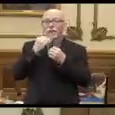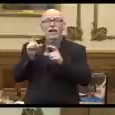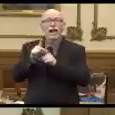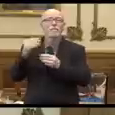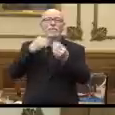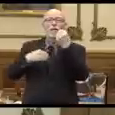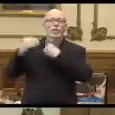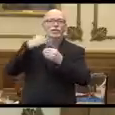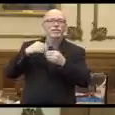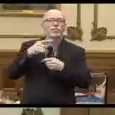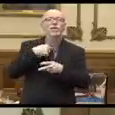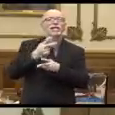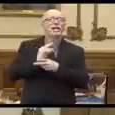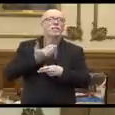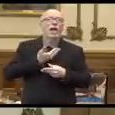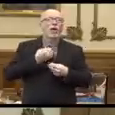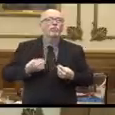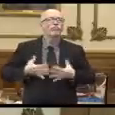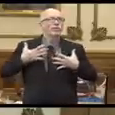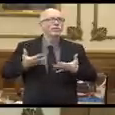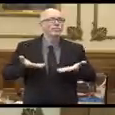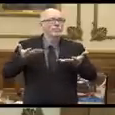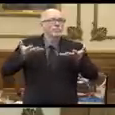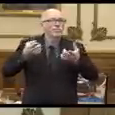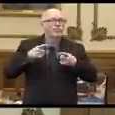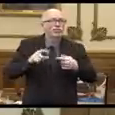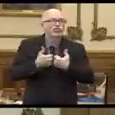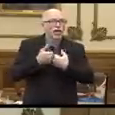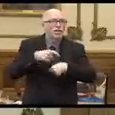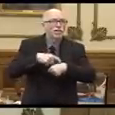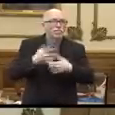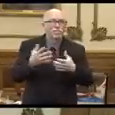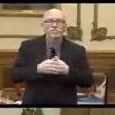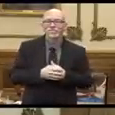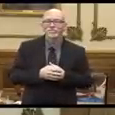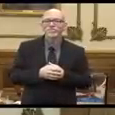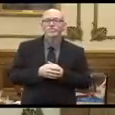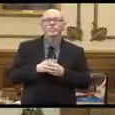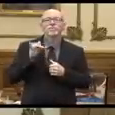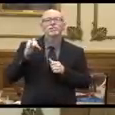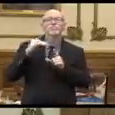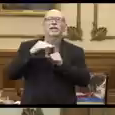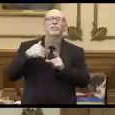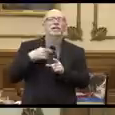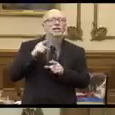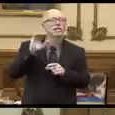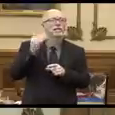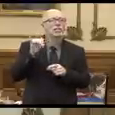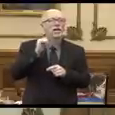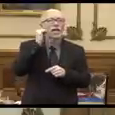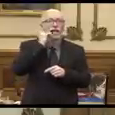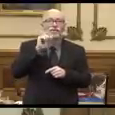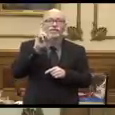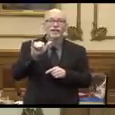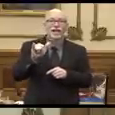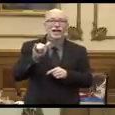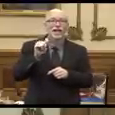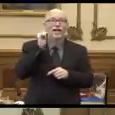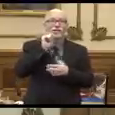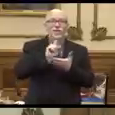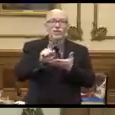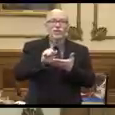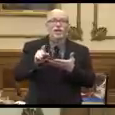an attempt to kind of keep our morale up in challenging times. And that just reminds me, it seems like every day or every